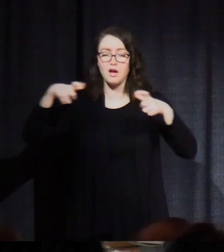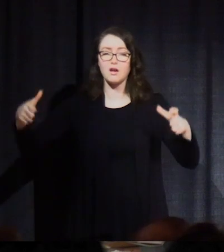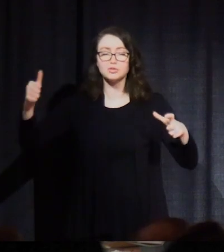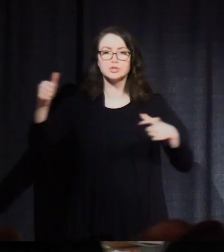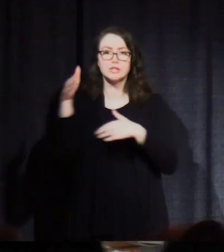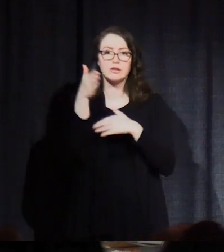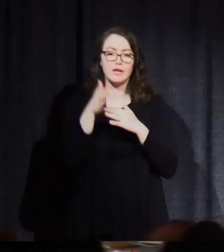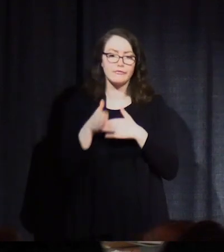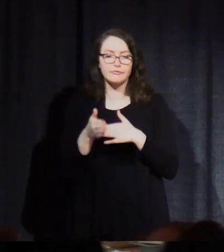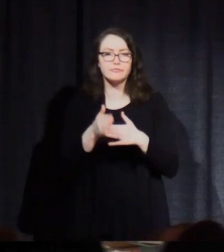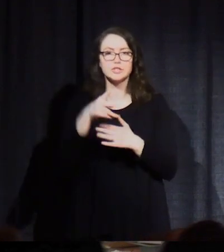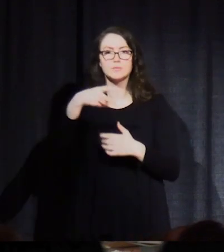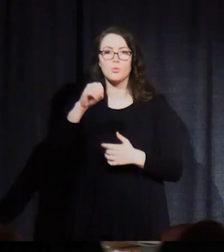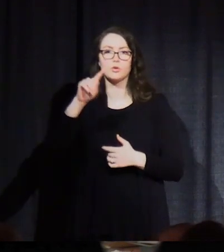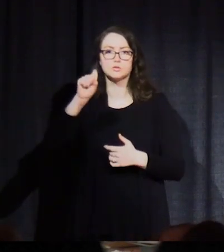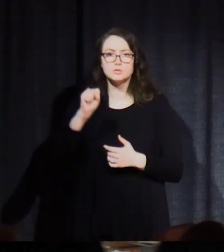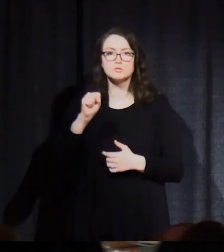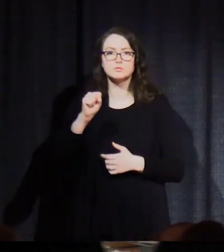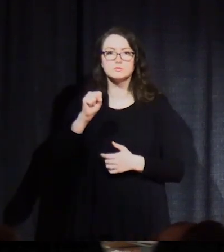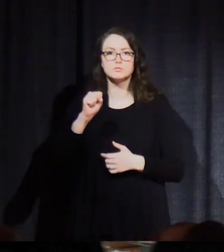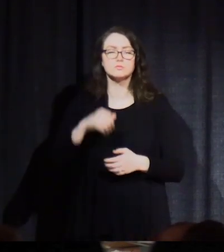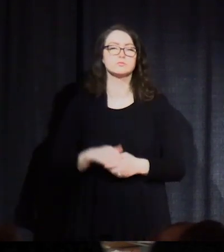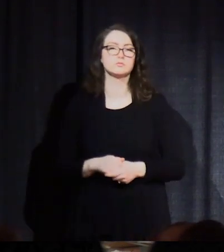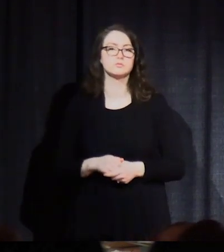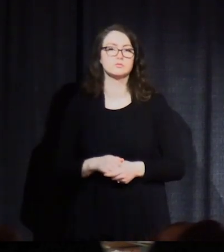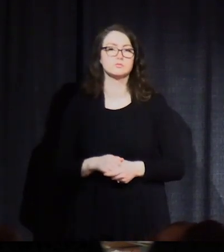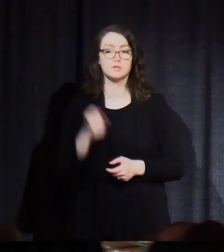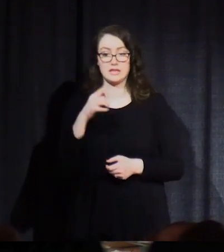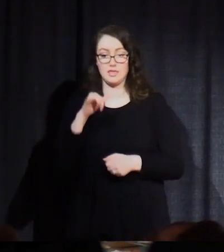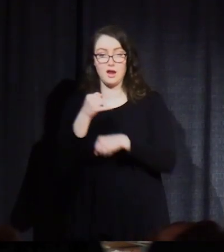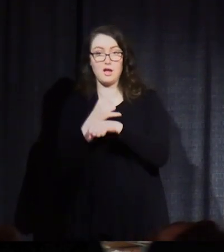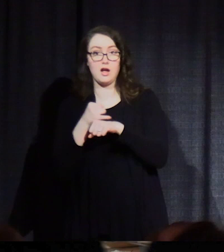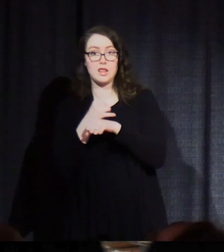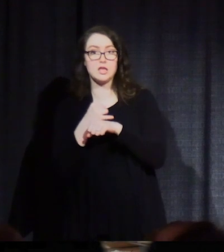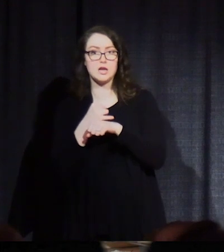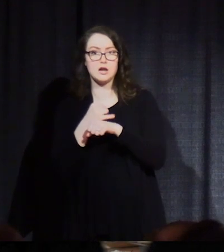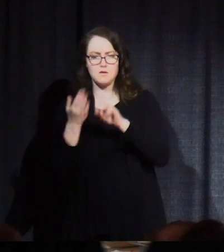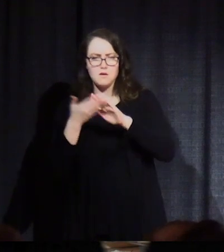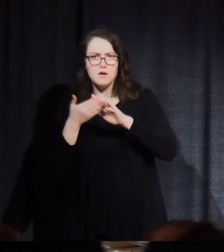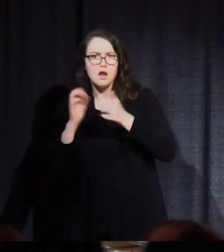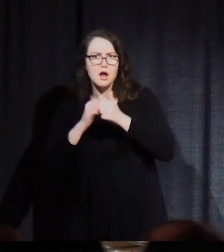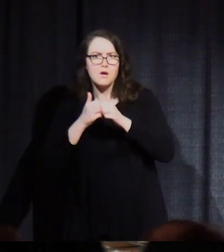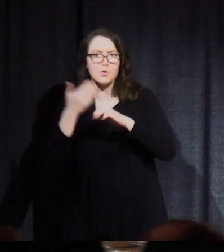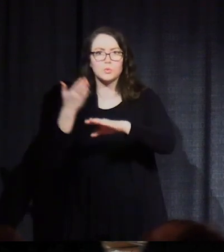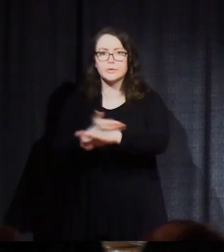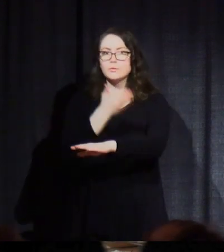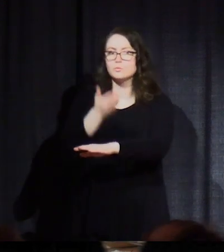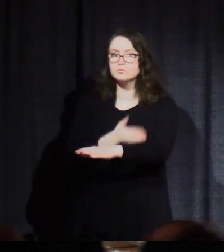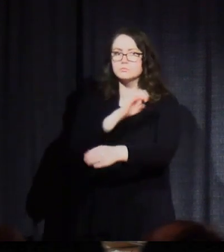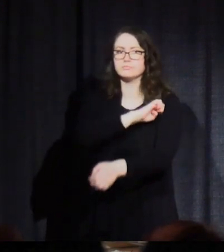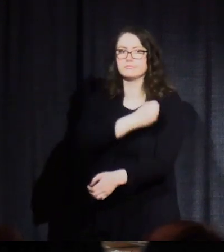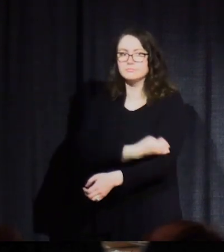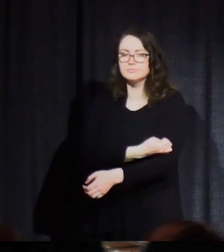that comes and goes from Kodiak. Like everything else on the island, it's powered entirely by renewable energy and